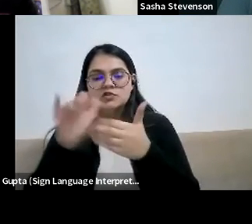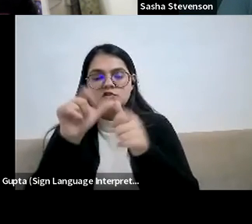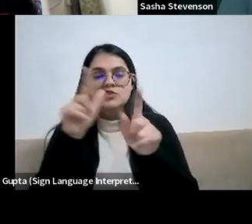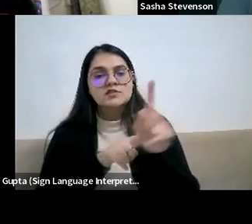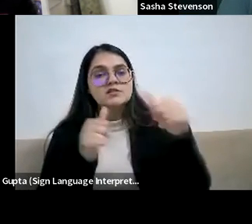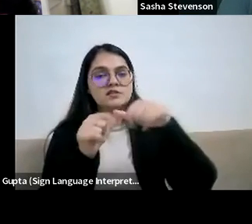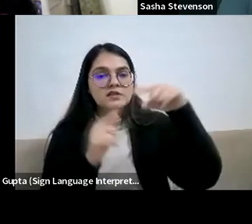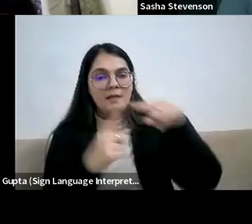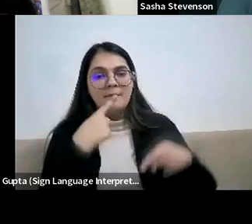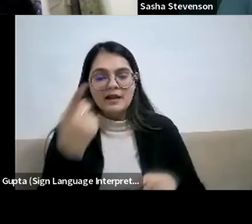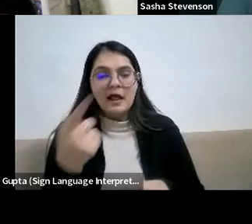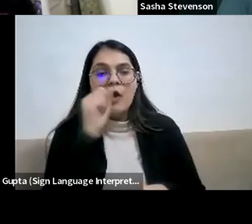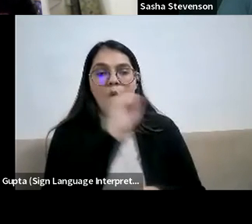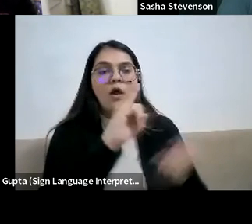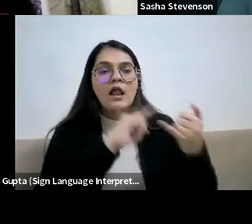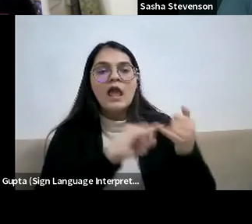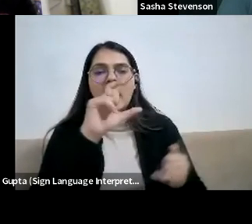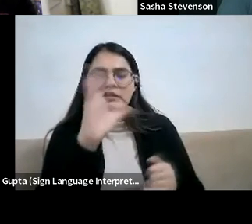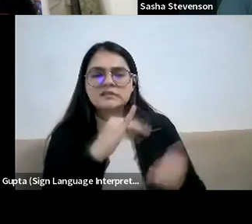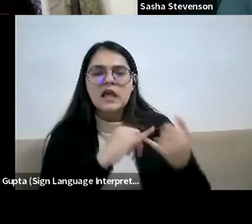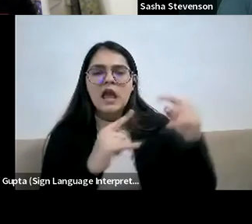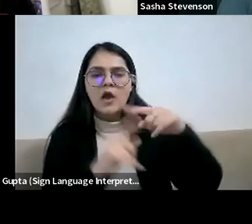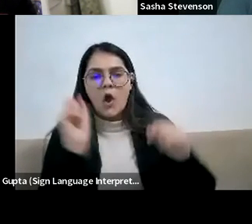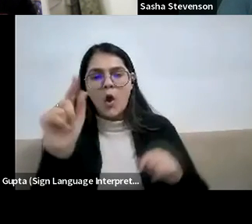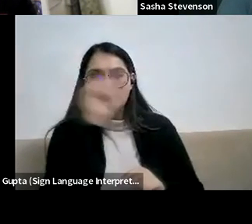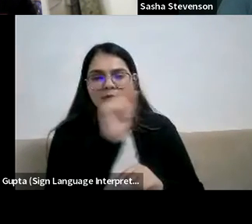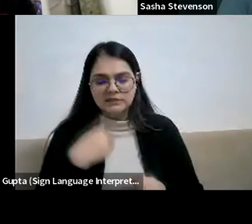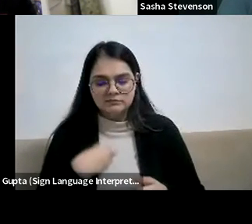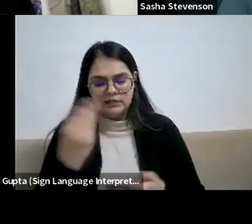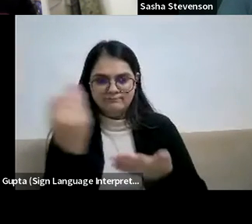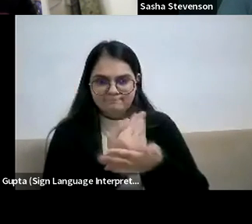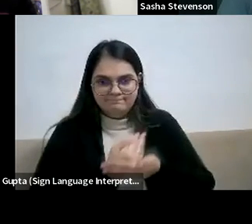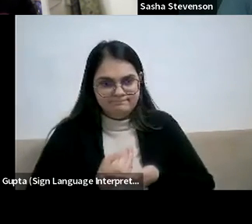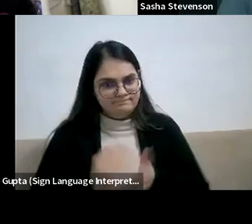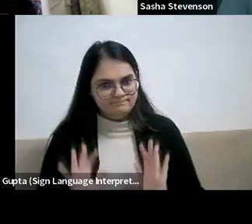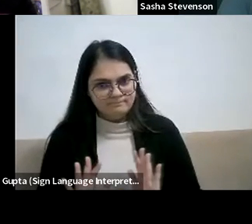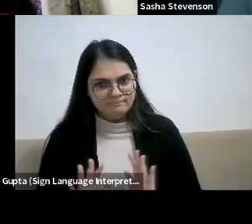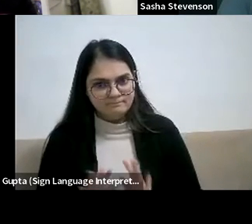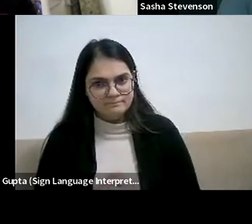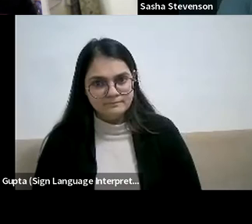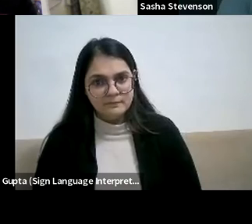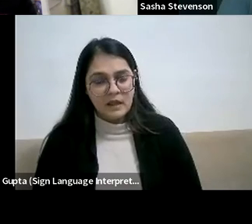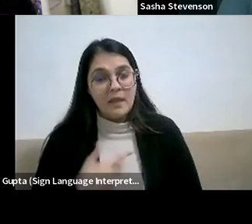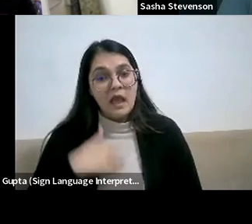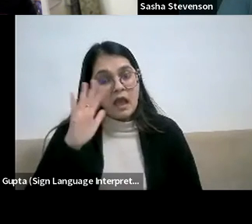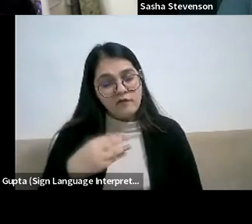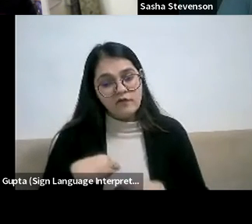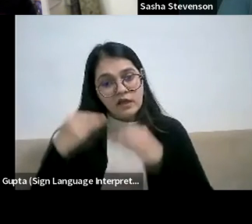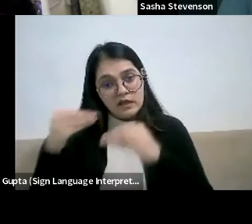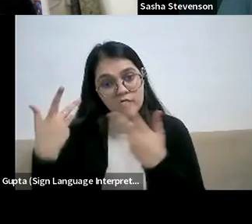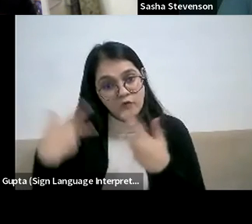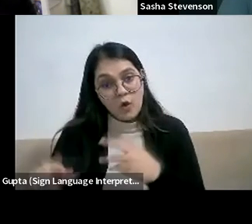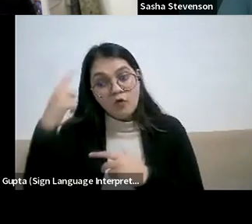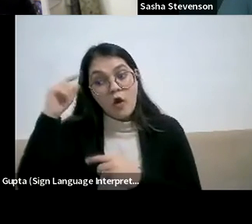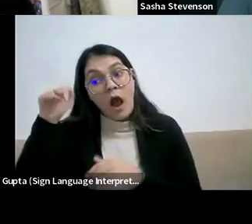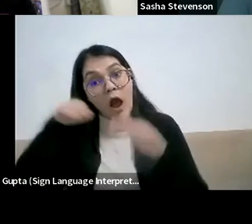be it SC/ST, be it women. Have we often talked about providing representation to the people with